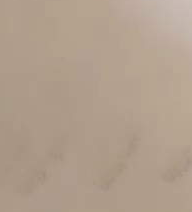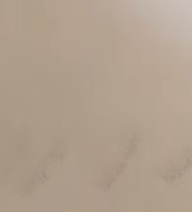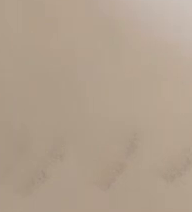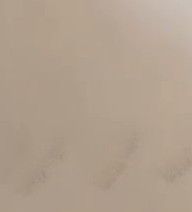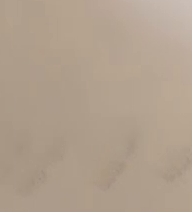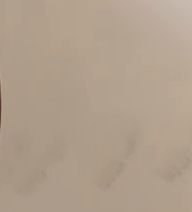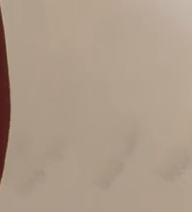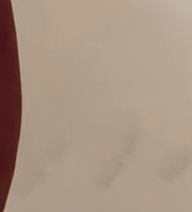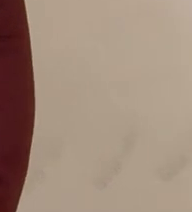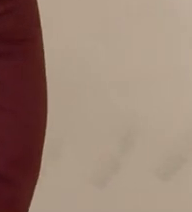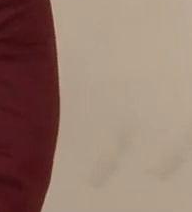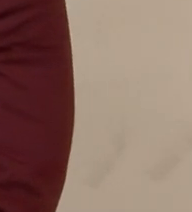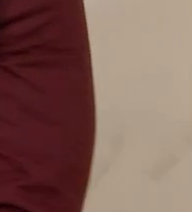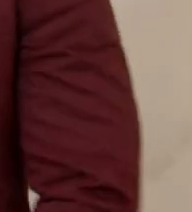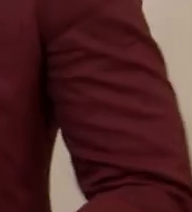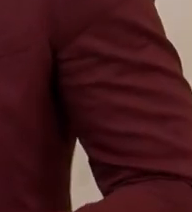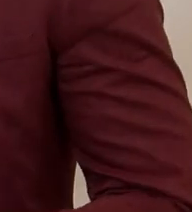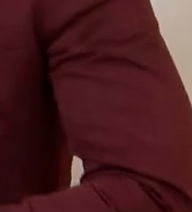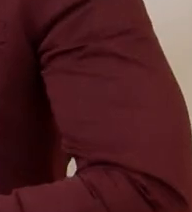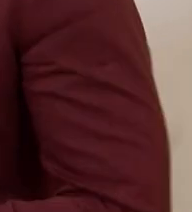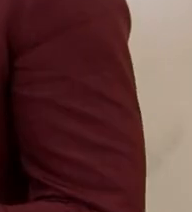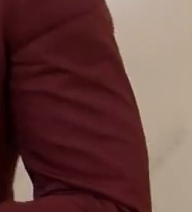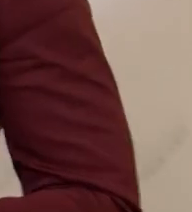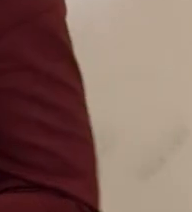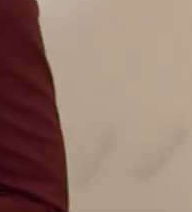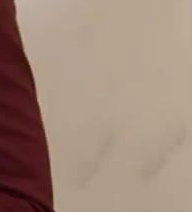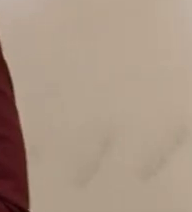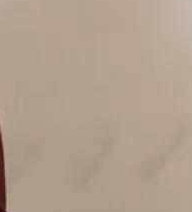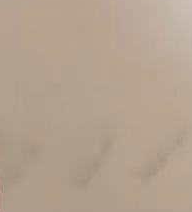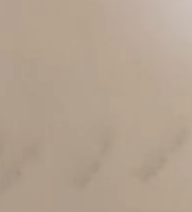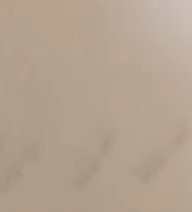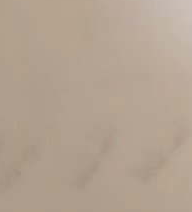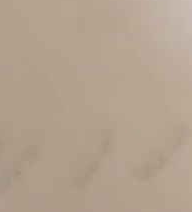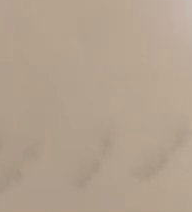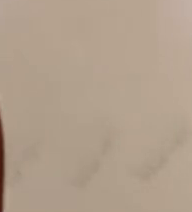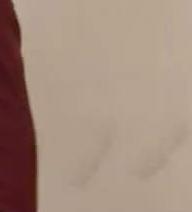algebraic connections and discrete math. So for those of you that were with us last week,